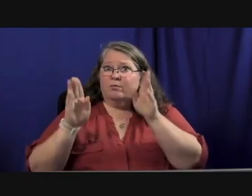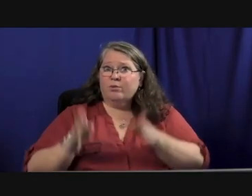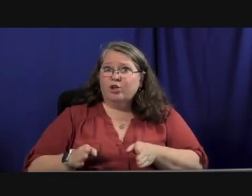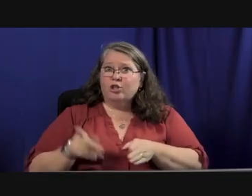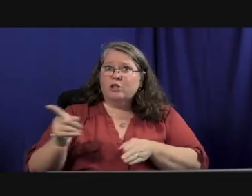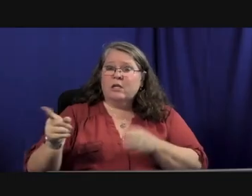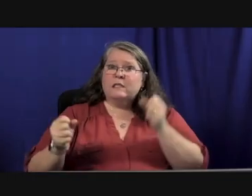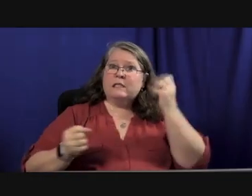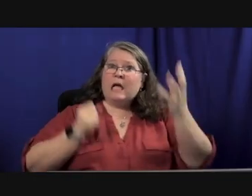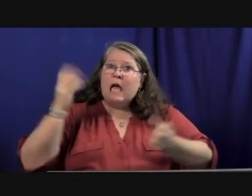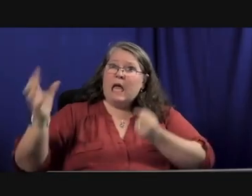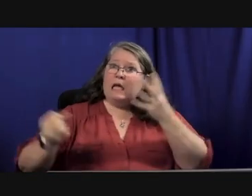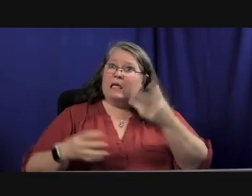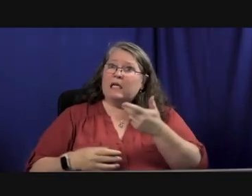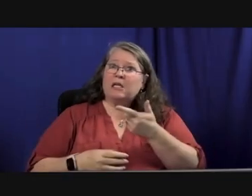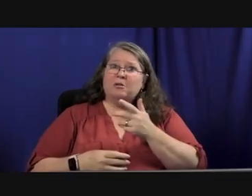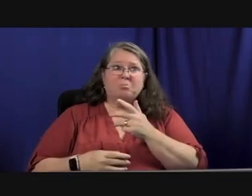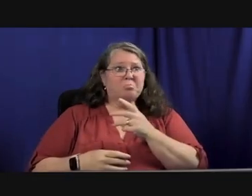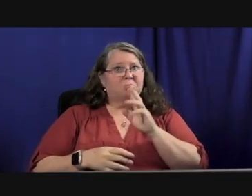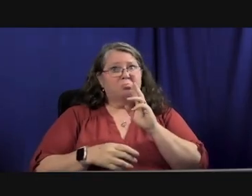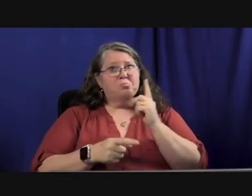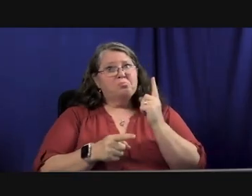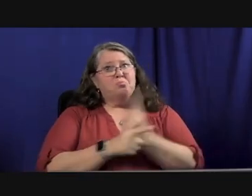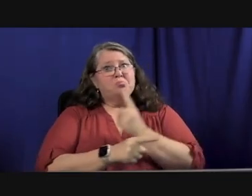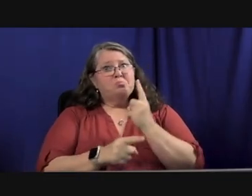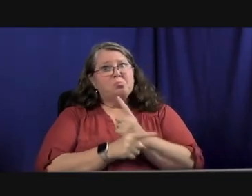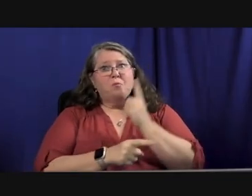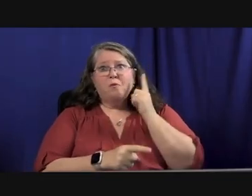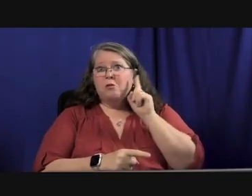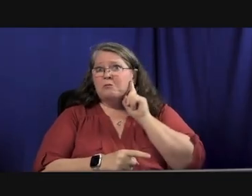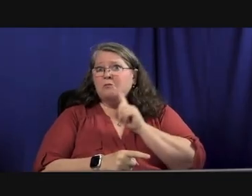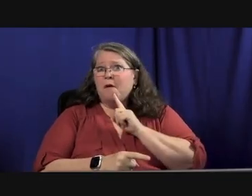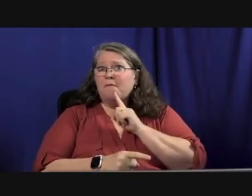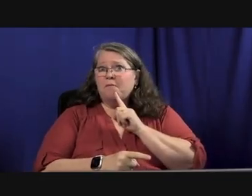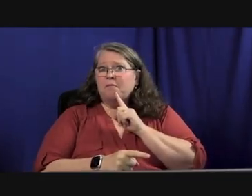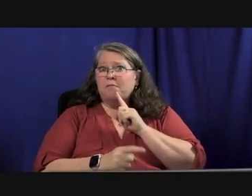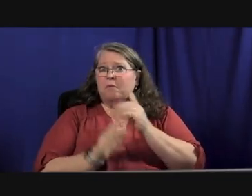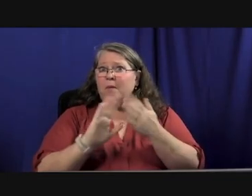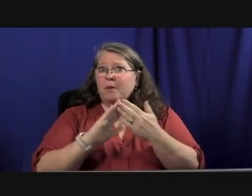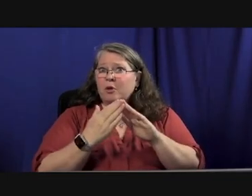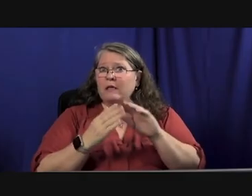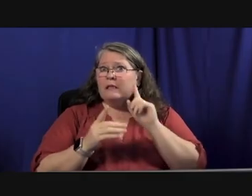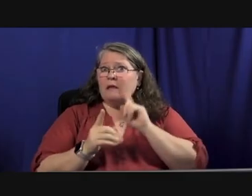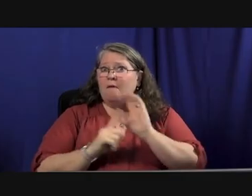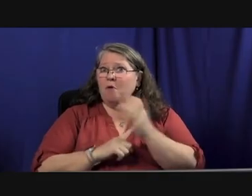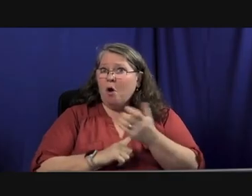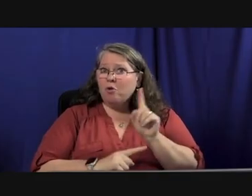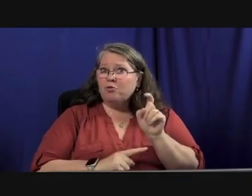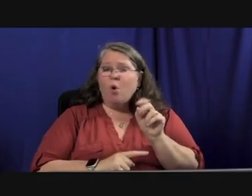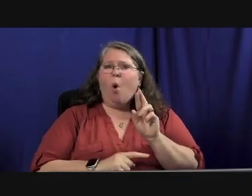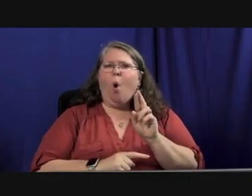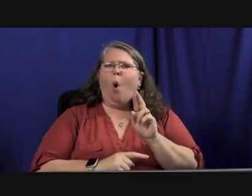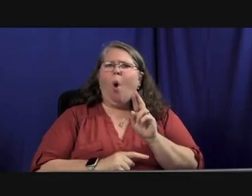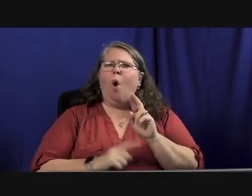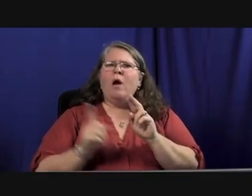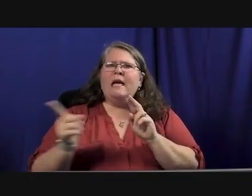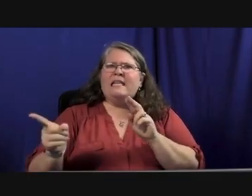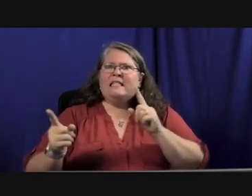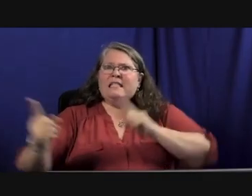Whilst the deaf plus individual is signing,